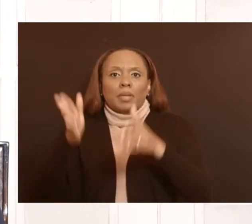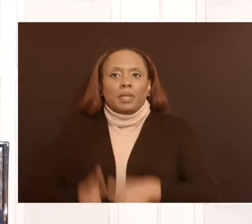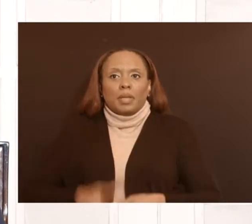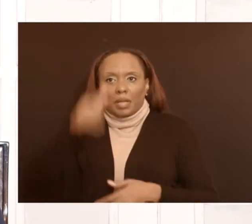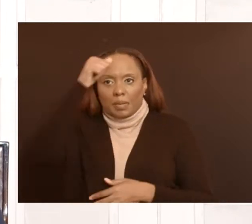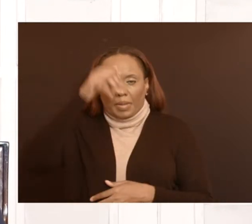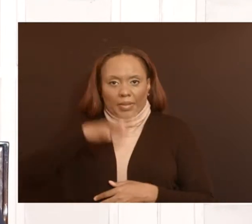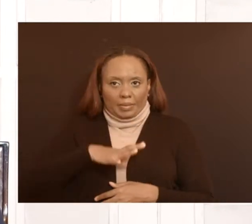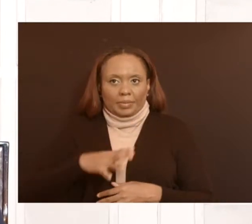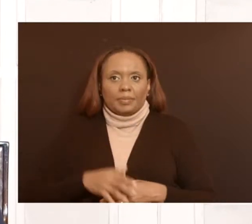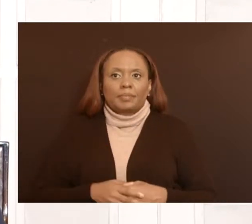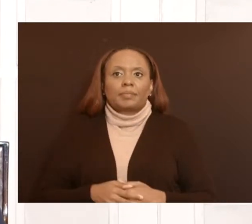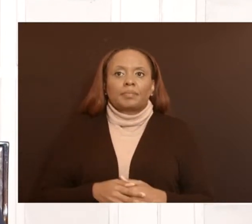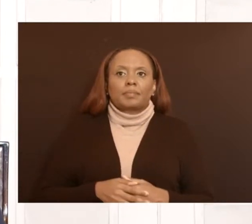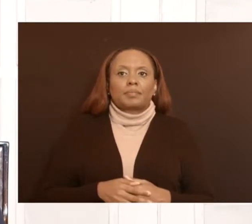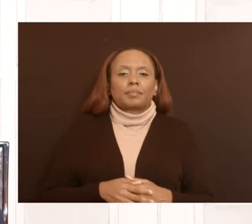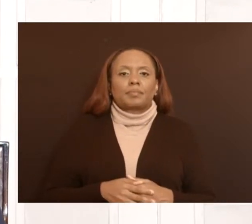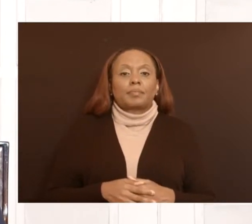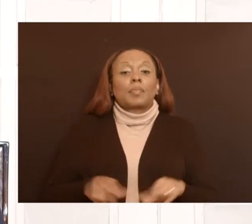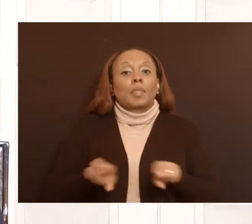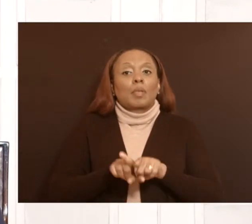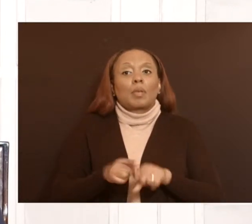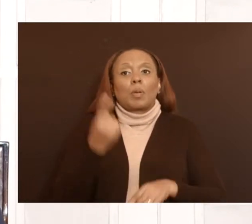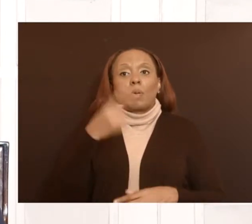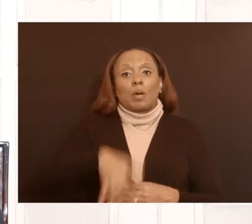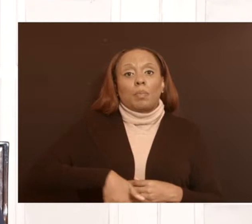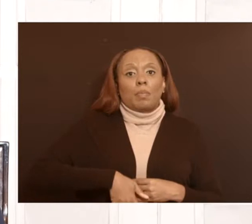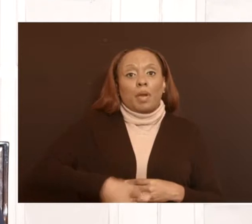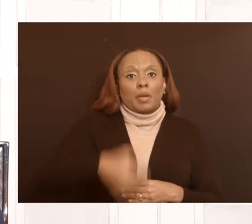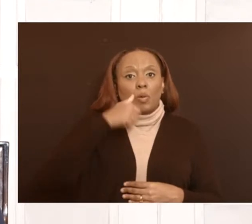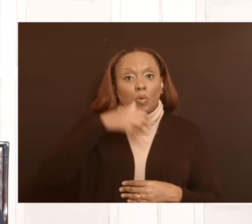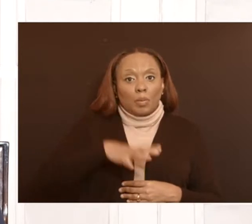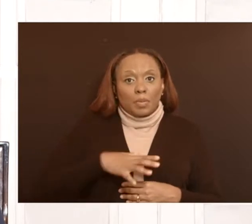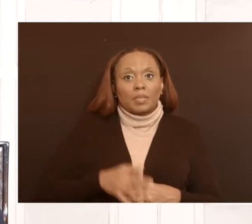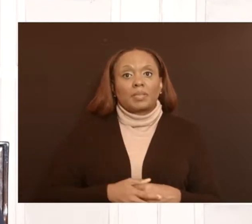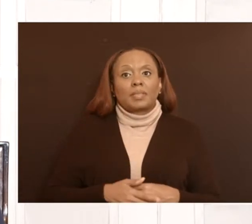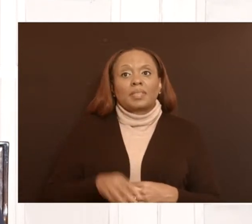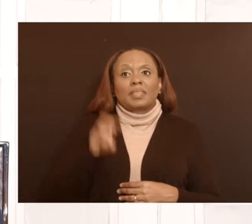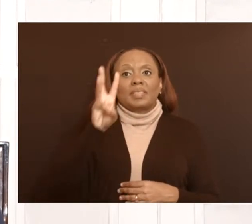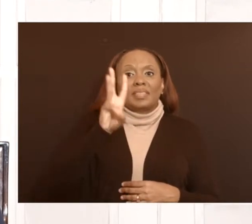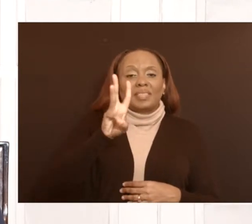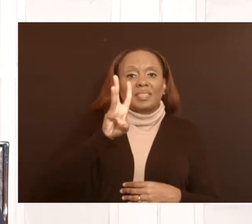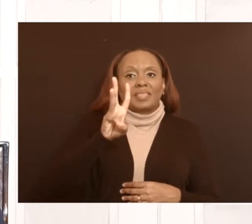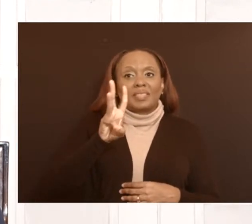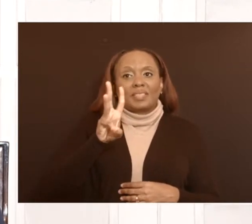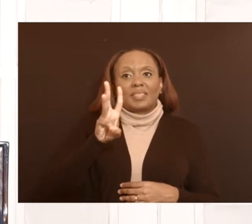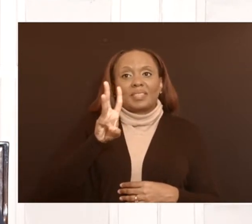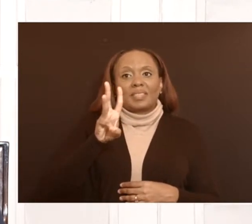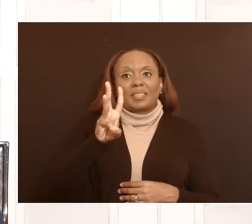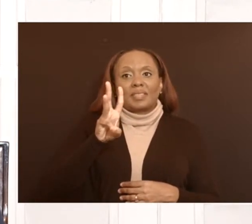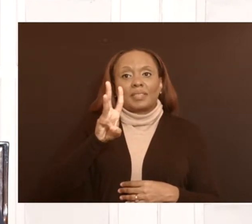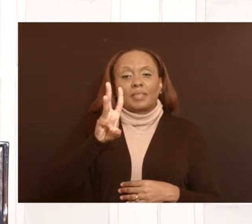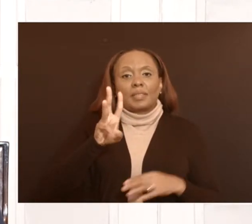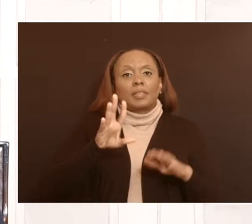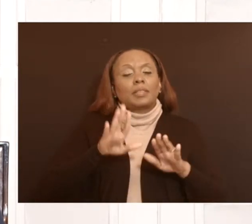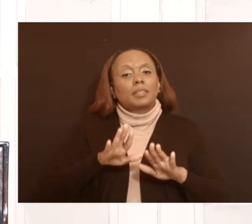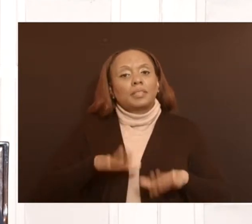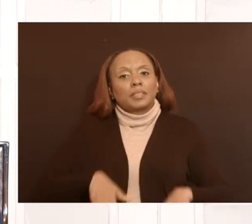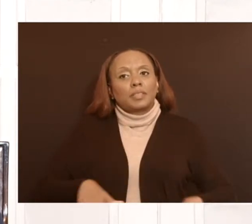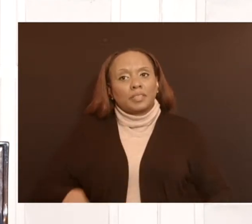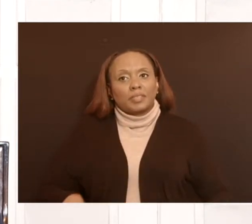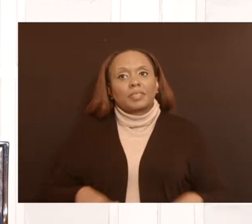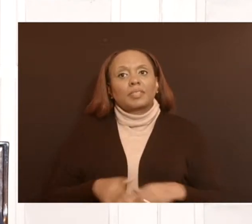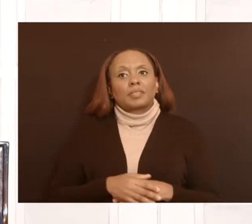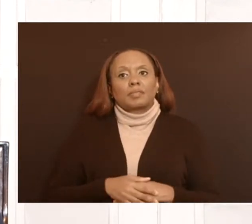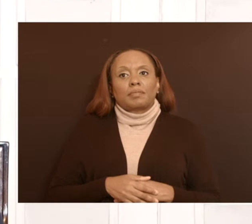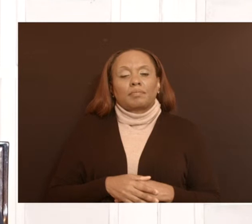the facility, we have 1 pregnant female. We have 6 children, 2 males, and 4 females between the ages of